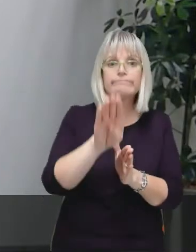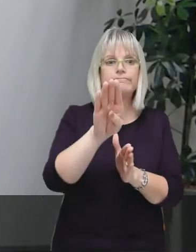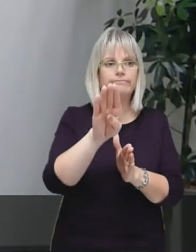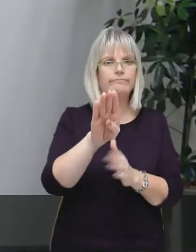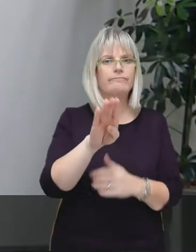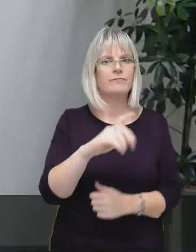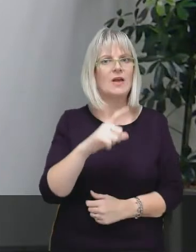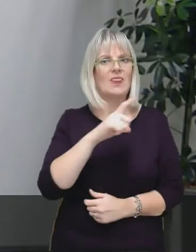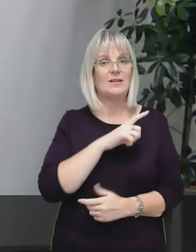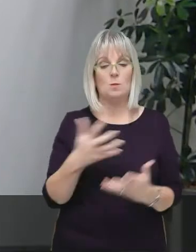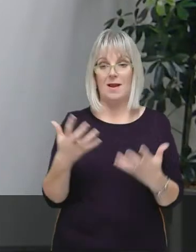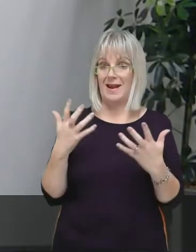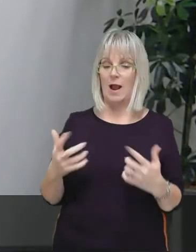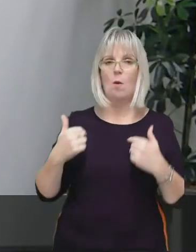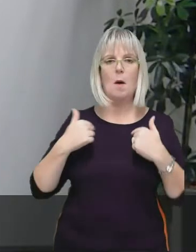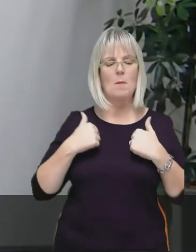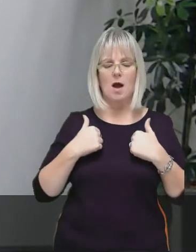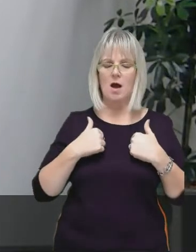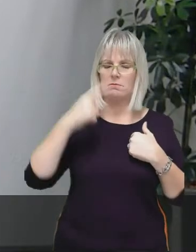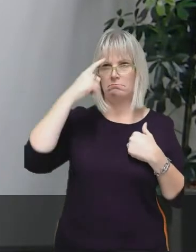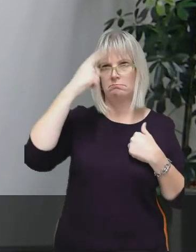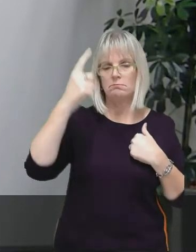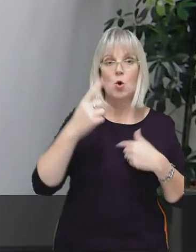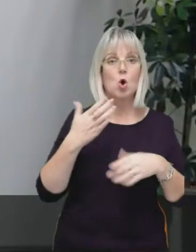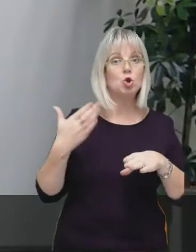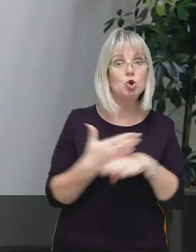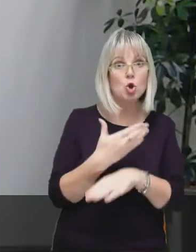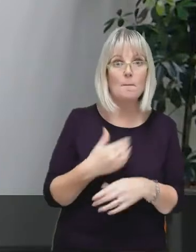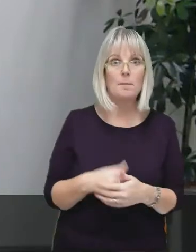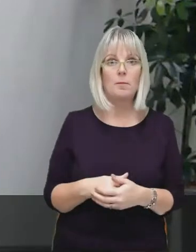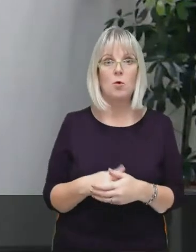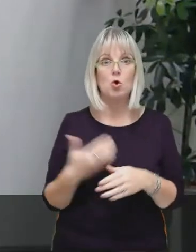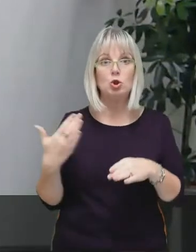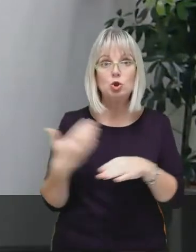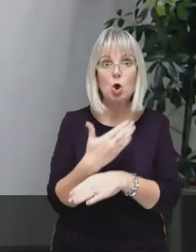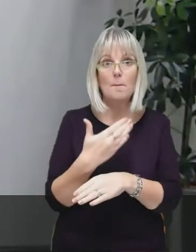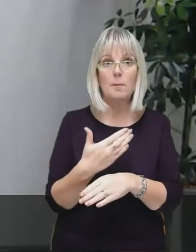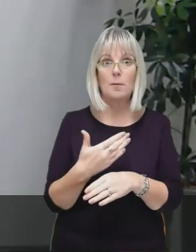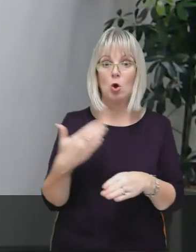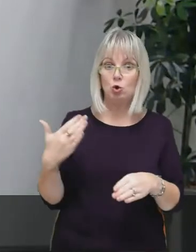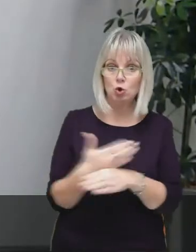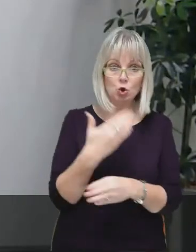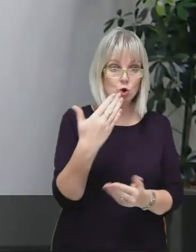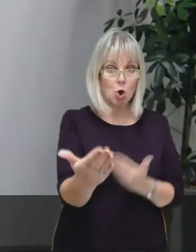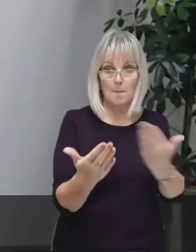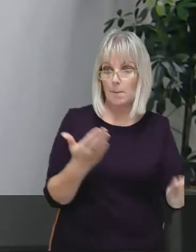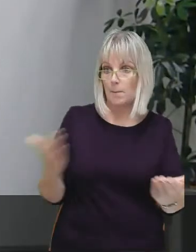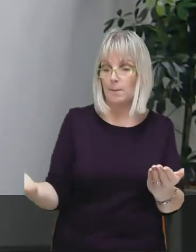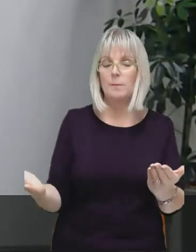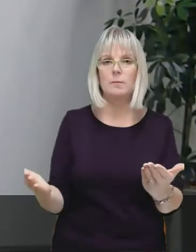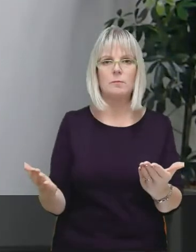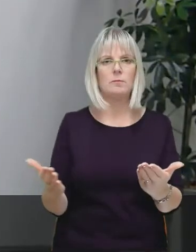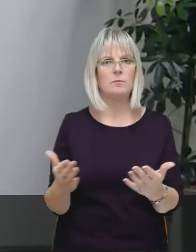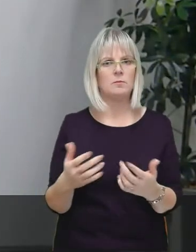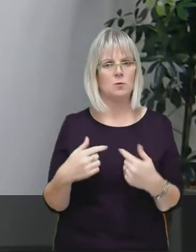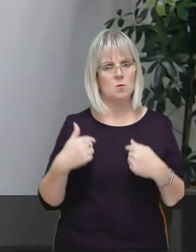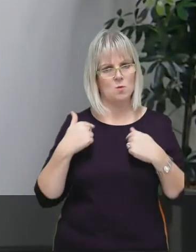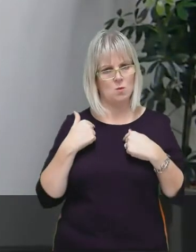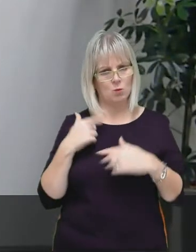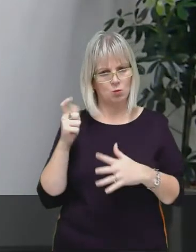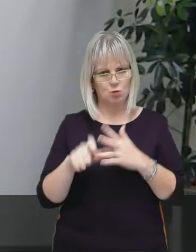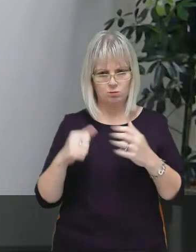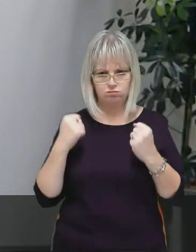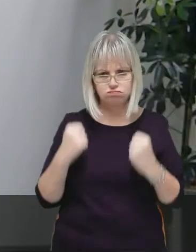jobs, jobs, jobs. This means doing everything in my power to protect existing